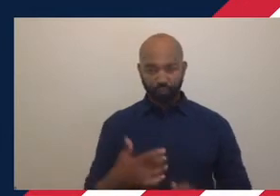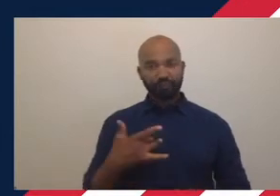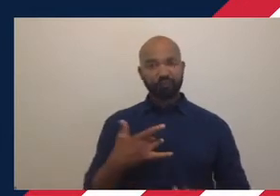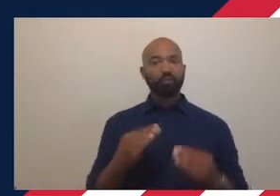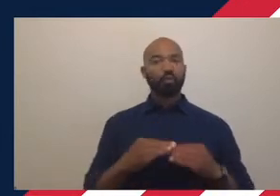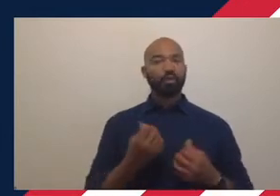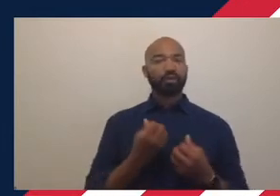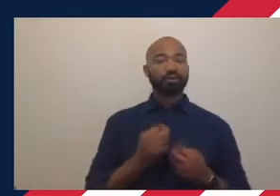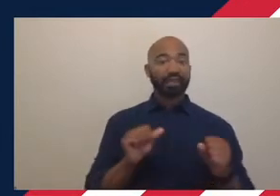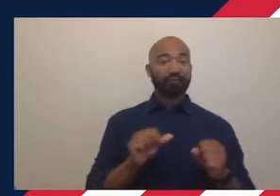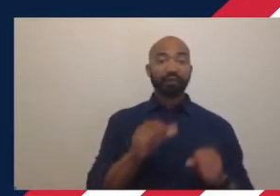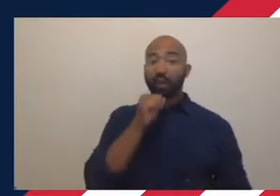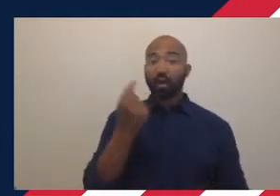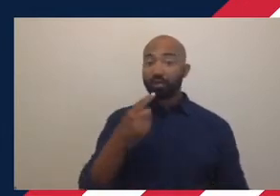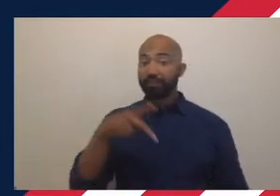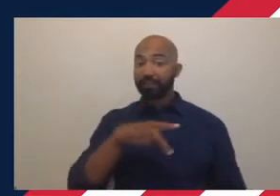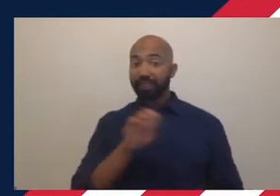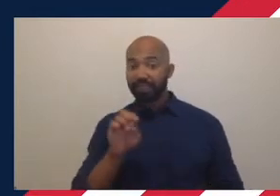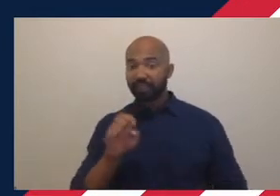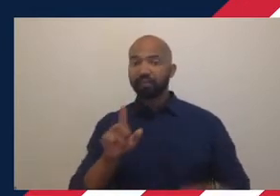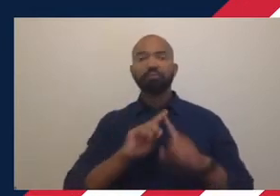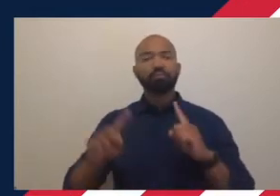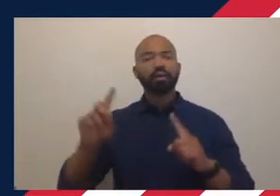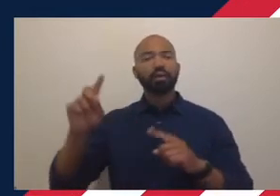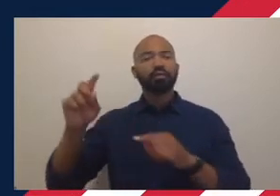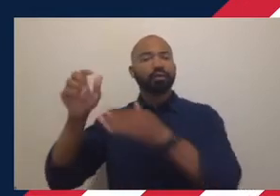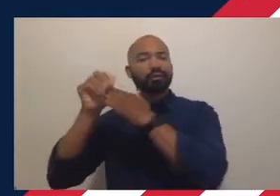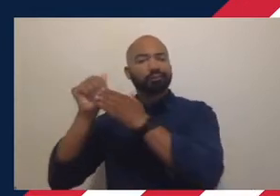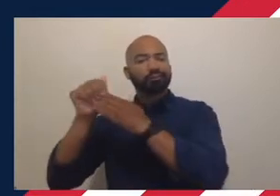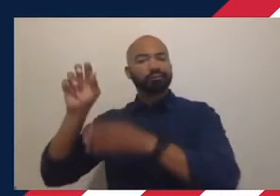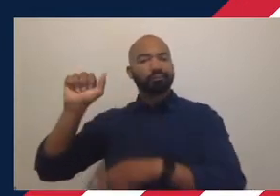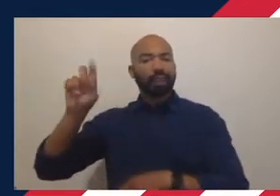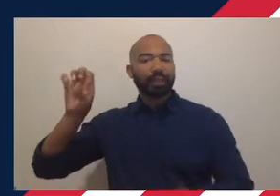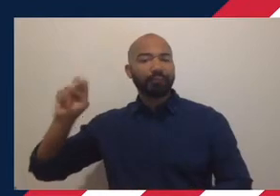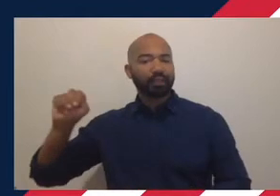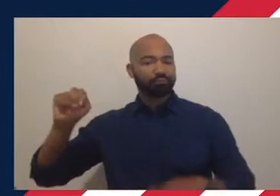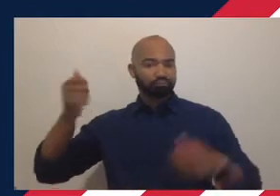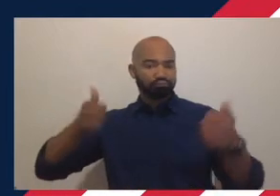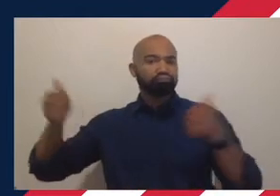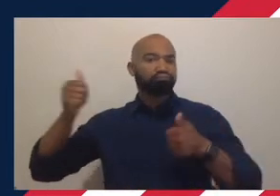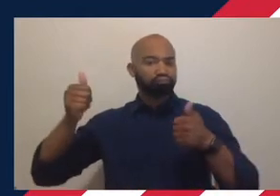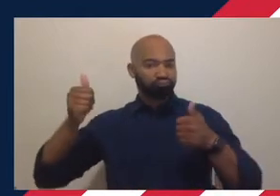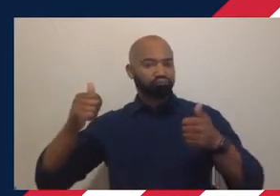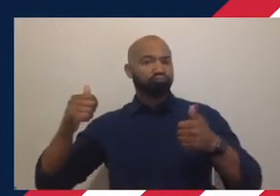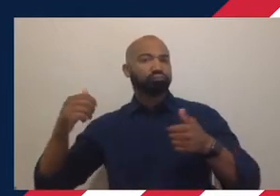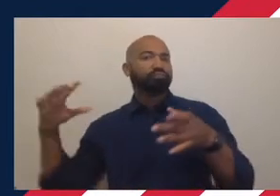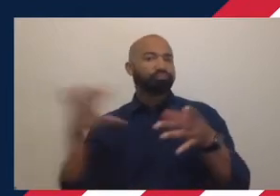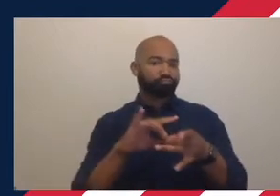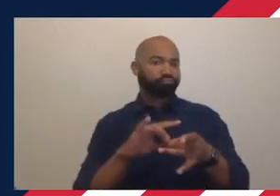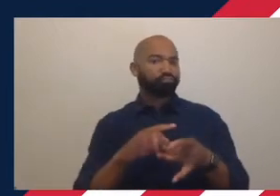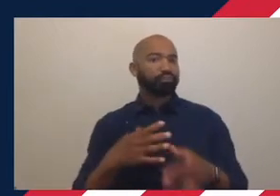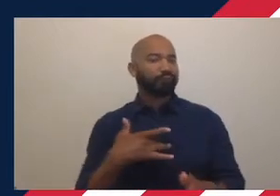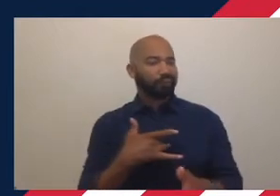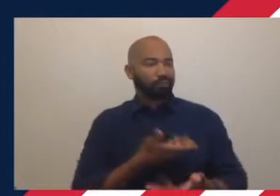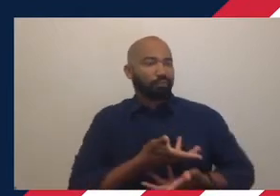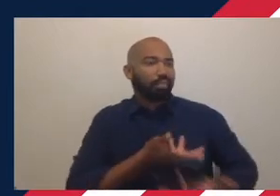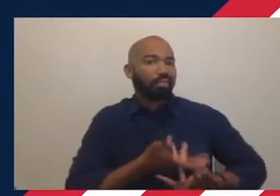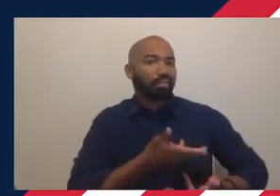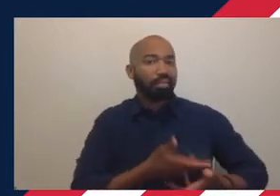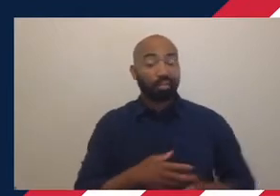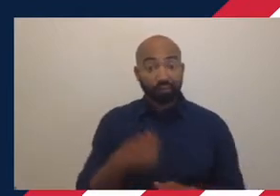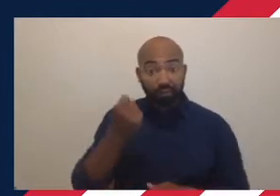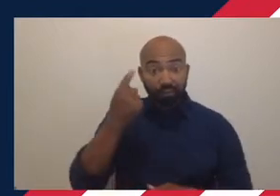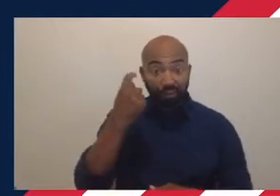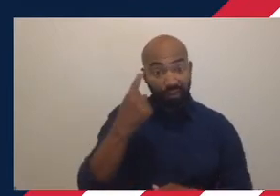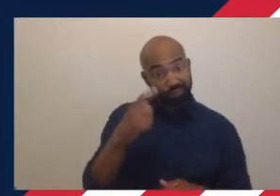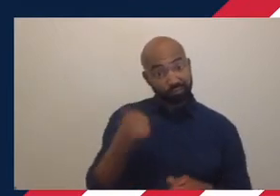besides PPE, of course. And when I was sick, like I said, they kicked me out of the hotel